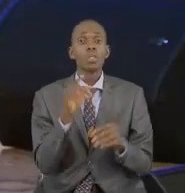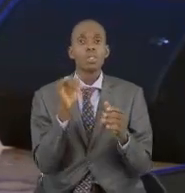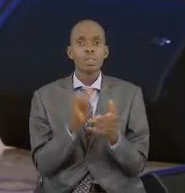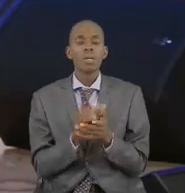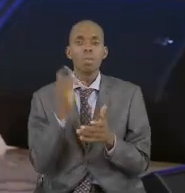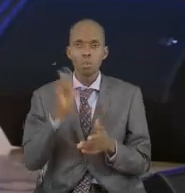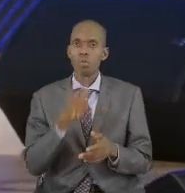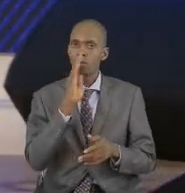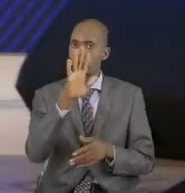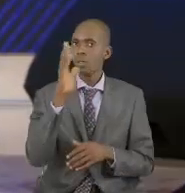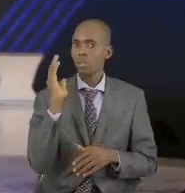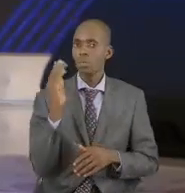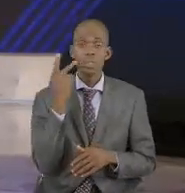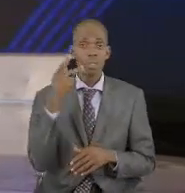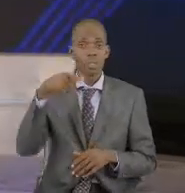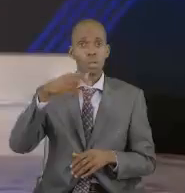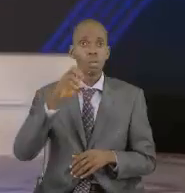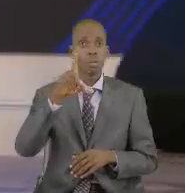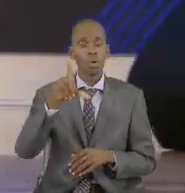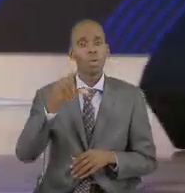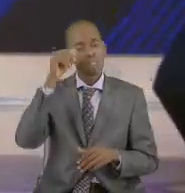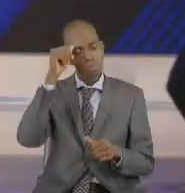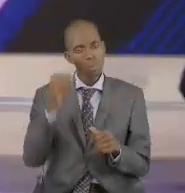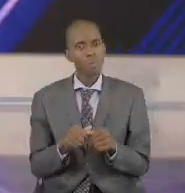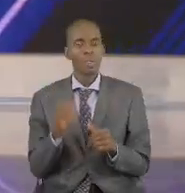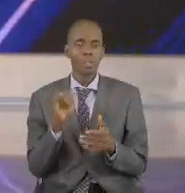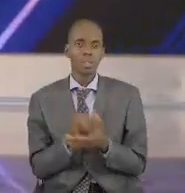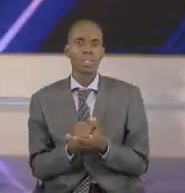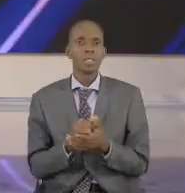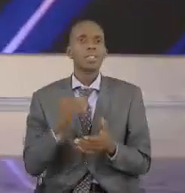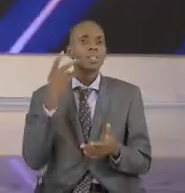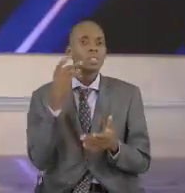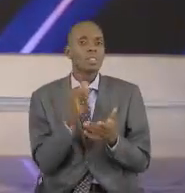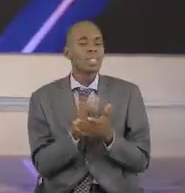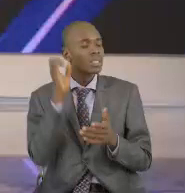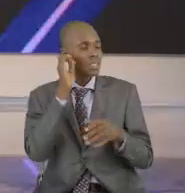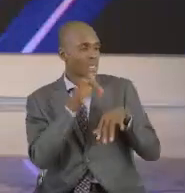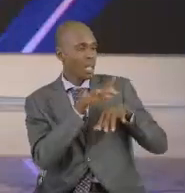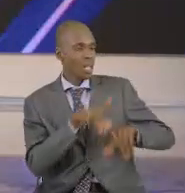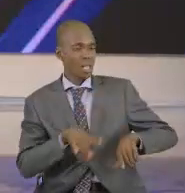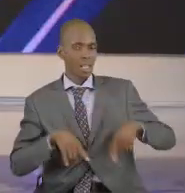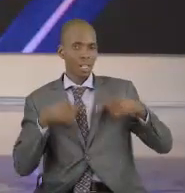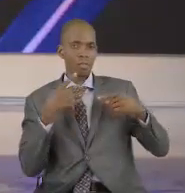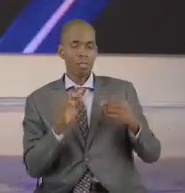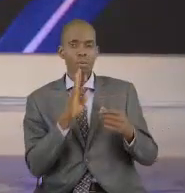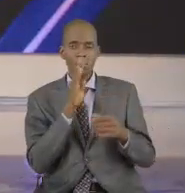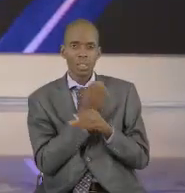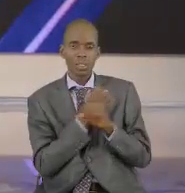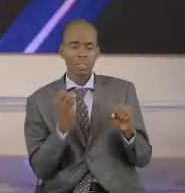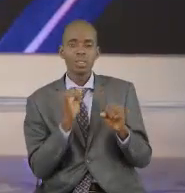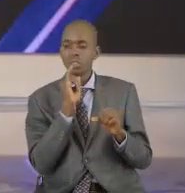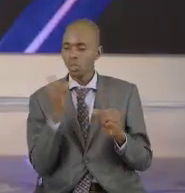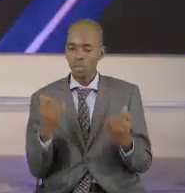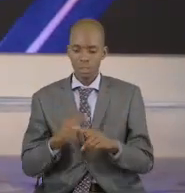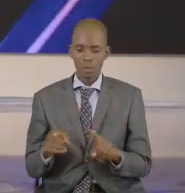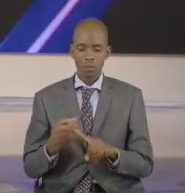for Paul the Apostle. The early conversion life was not anything different from the present day, that now he